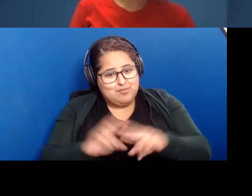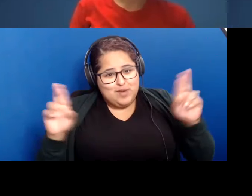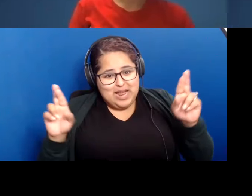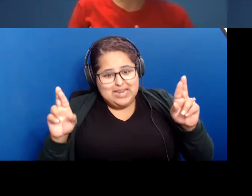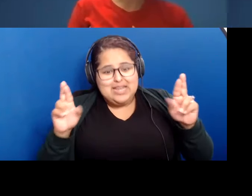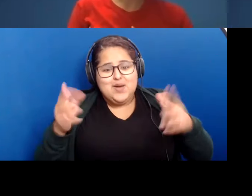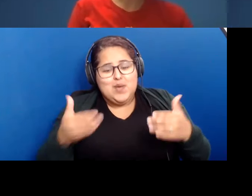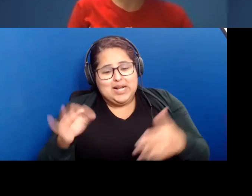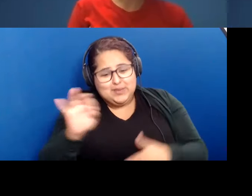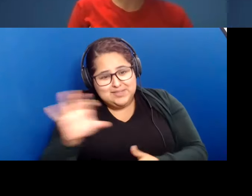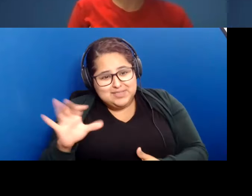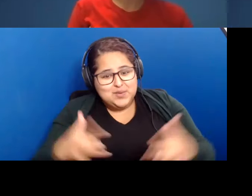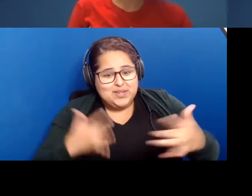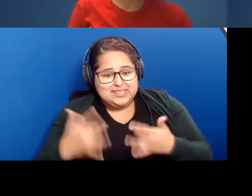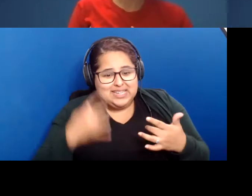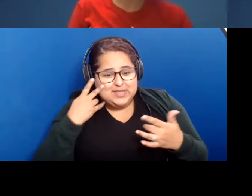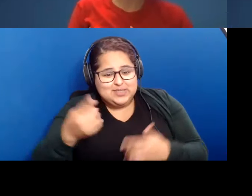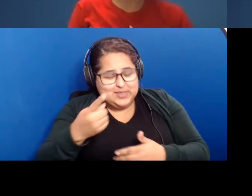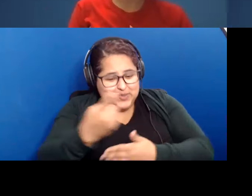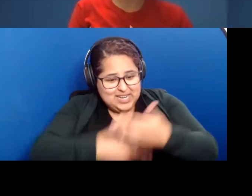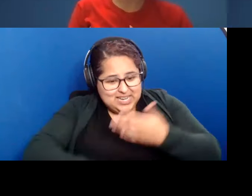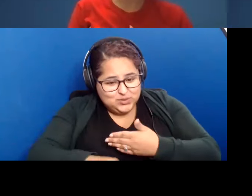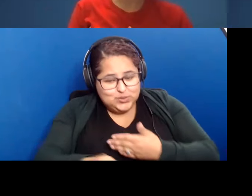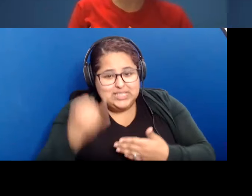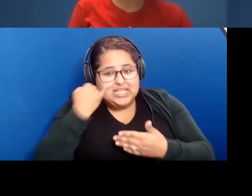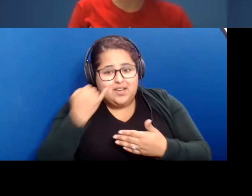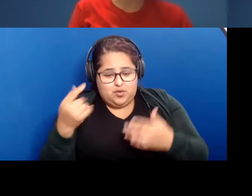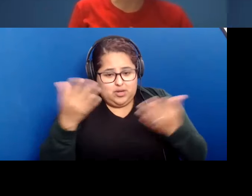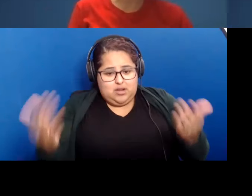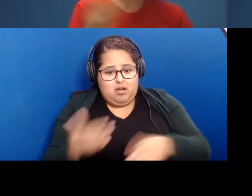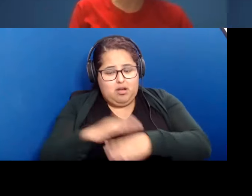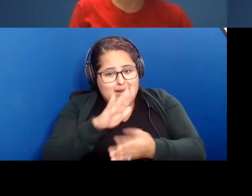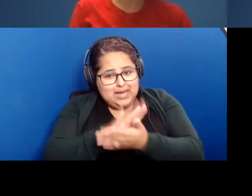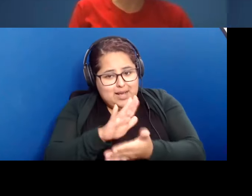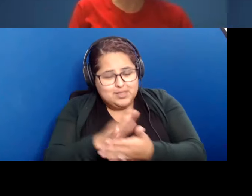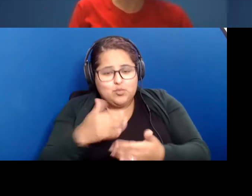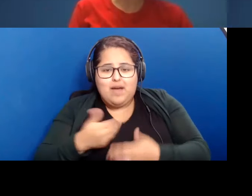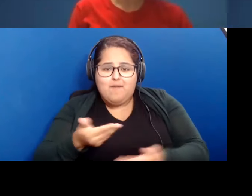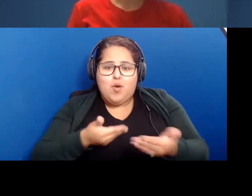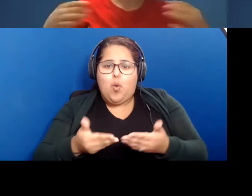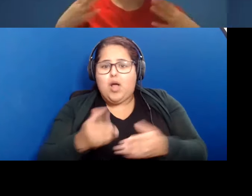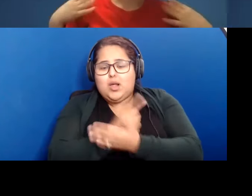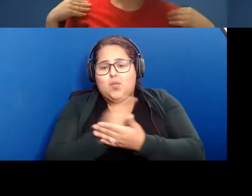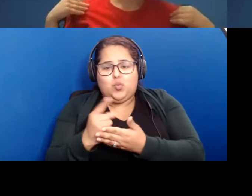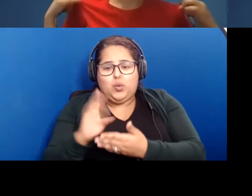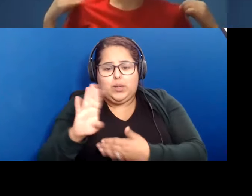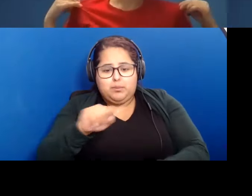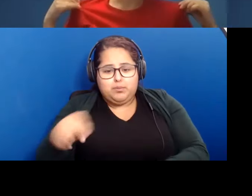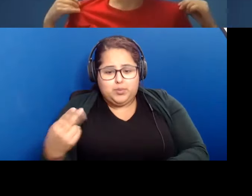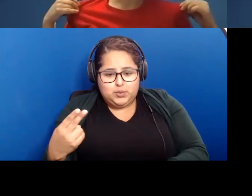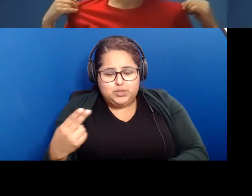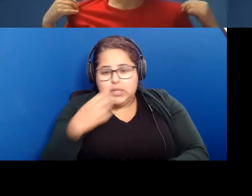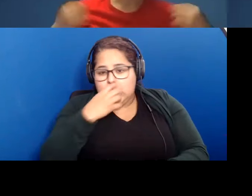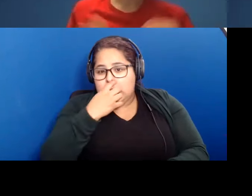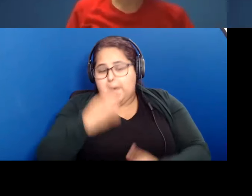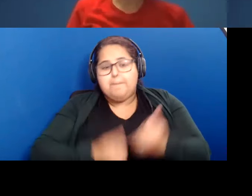We're excited to see you next week. If you're on campus, we have Welcome Week booths where you can come and ask us questions. Most of